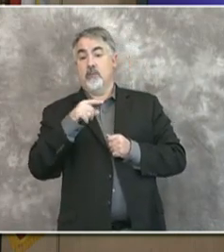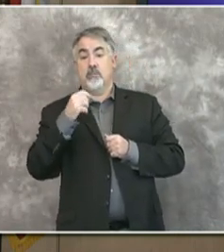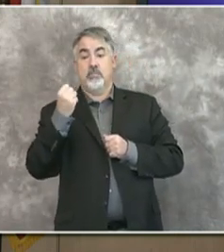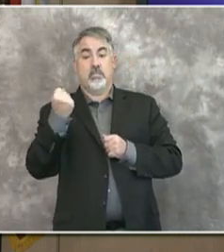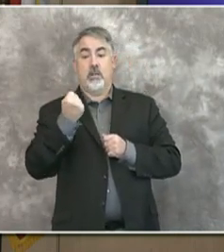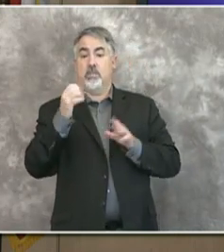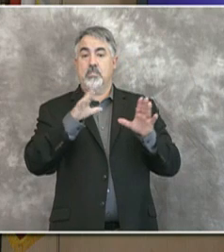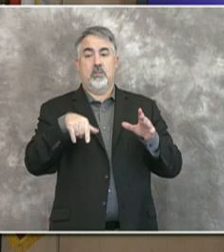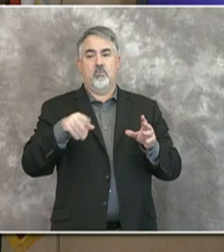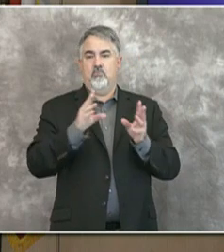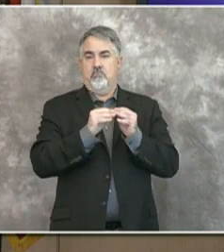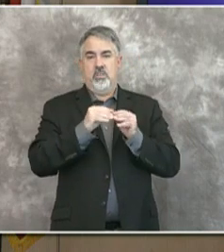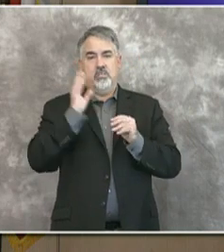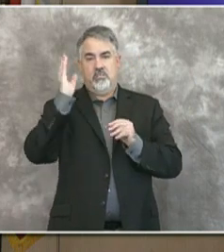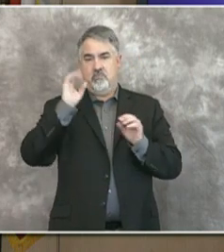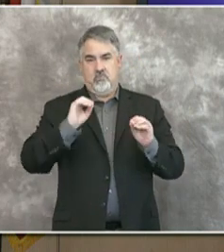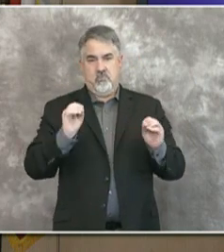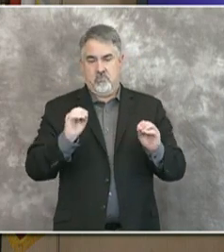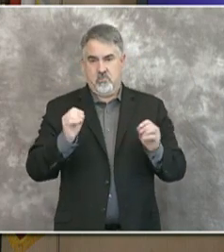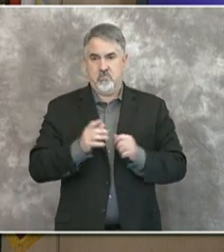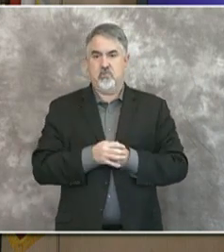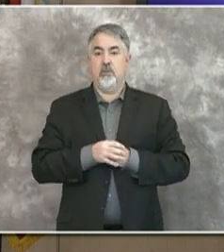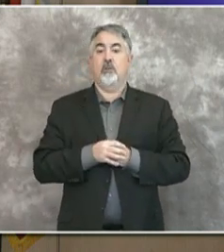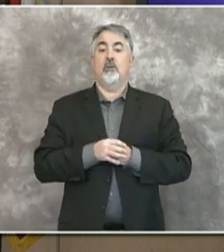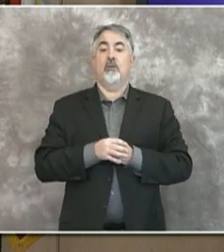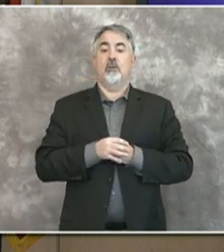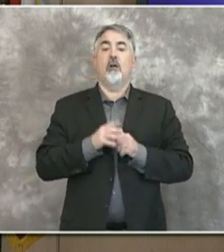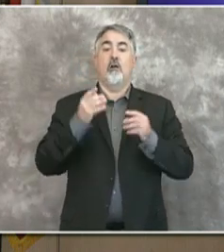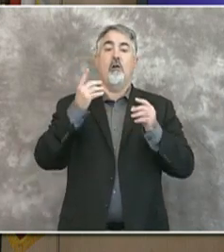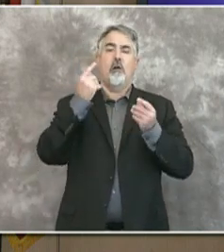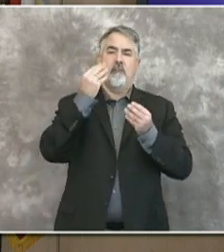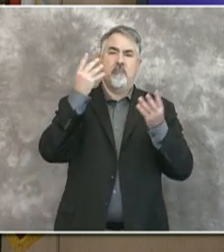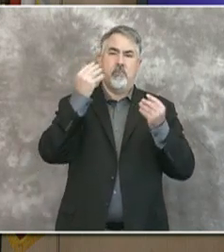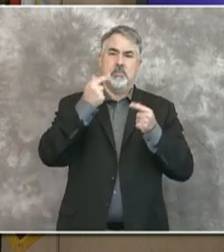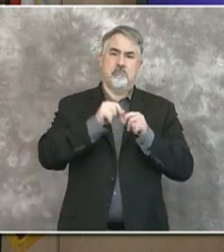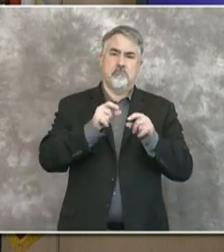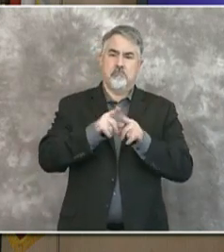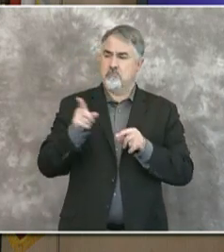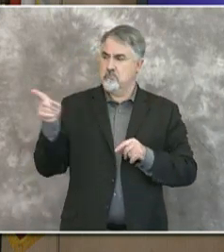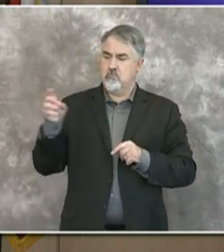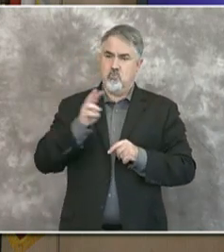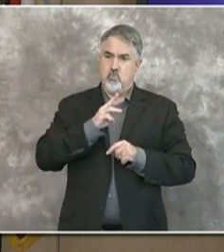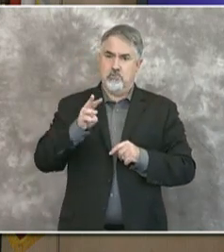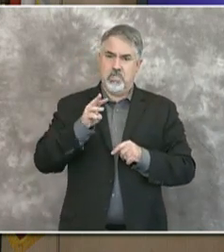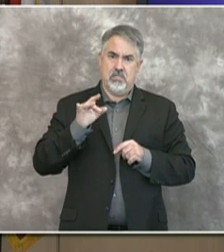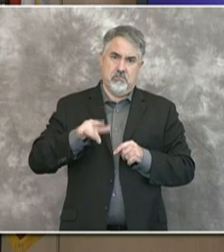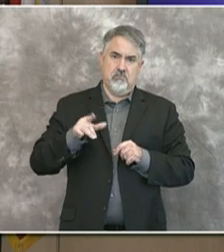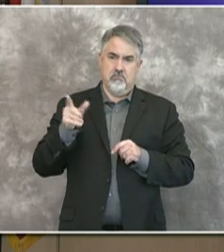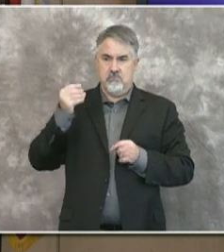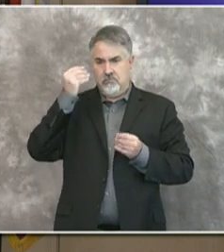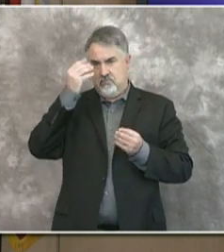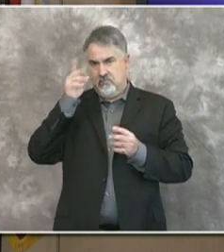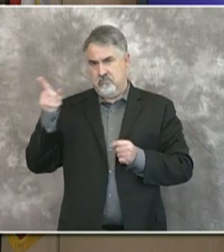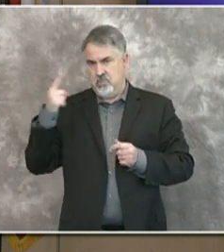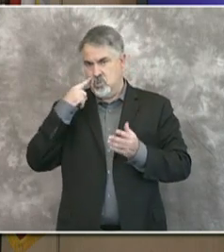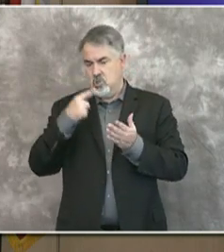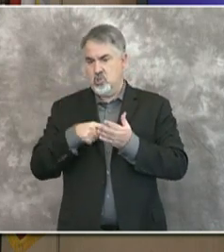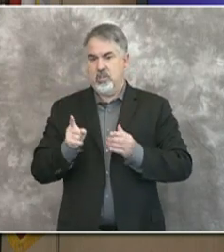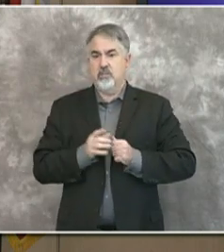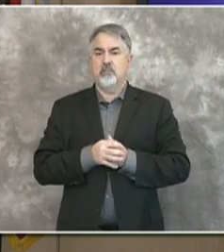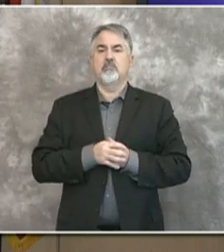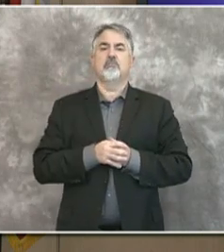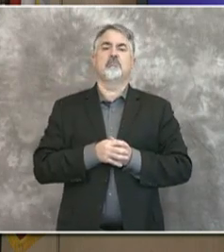or Sunday of this weekend, but our communications office will send out updates to the media. And of course, you can check